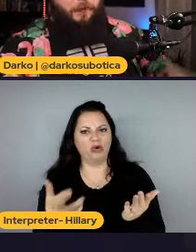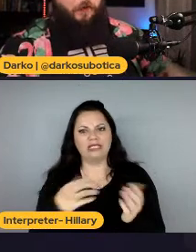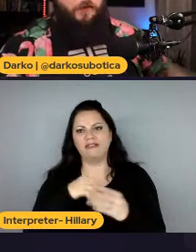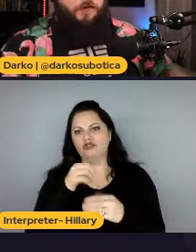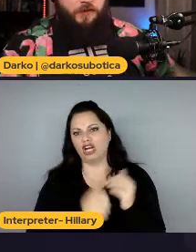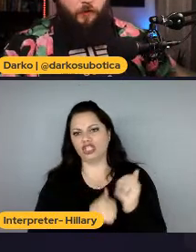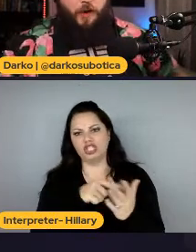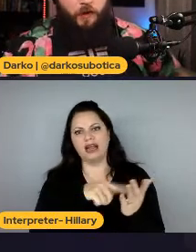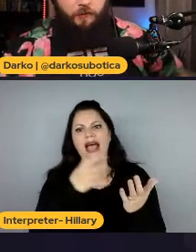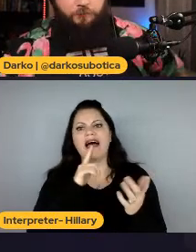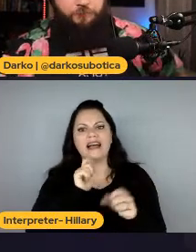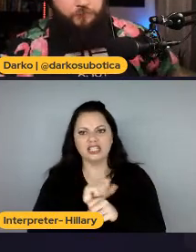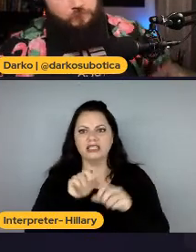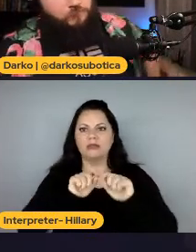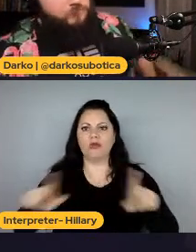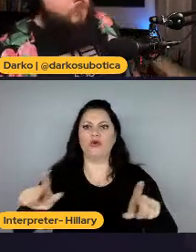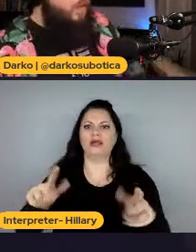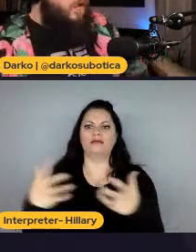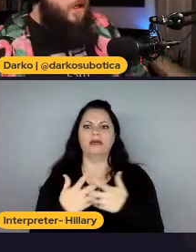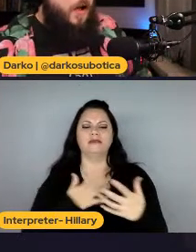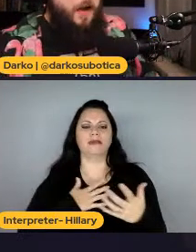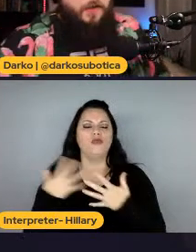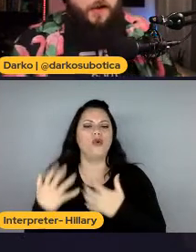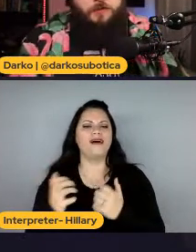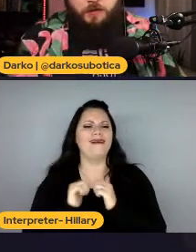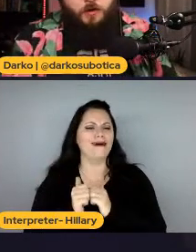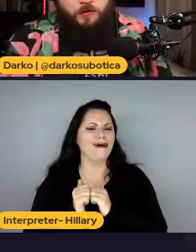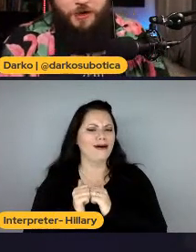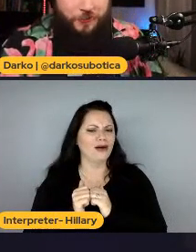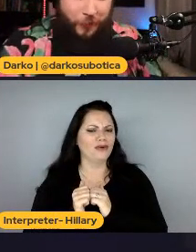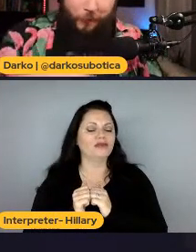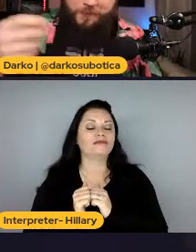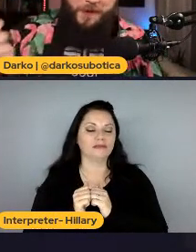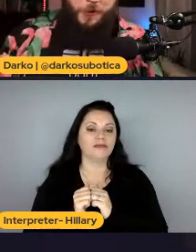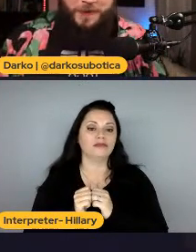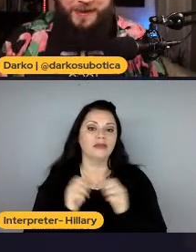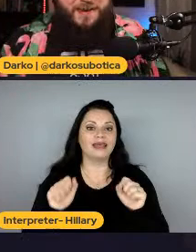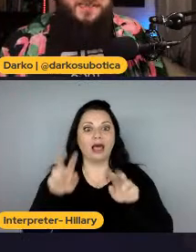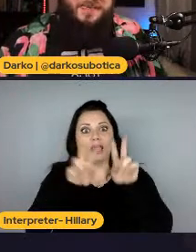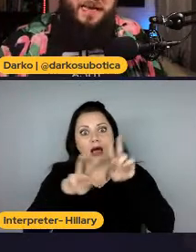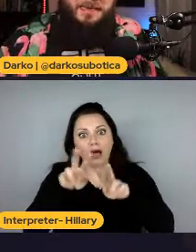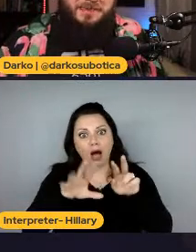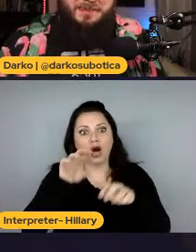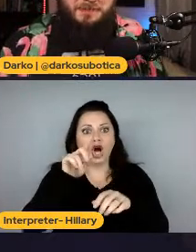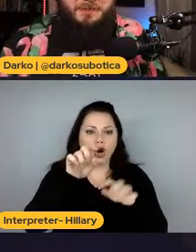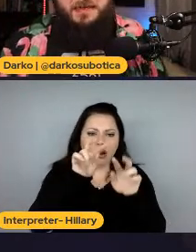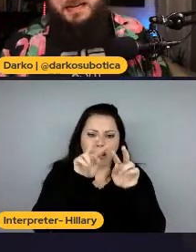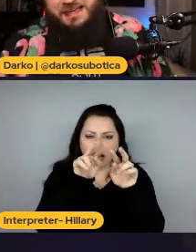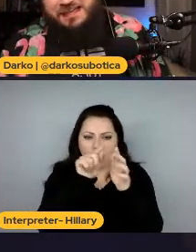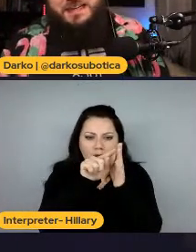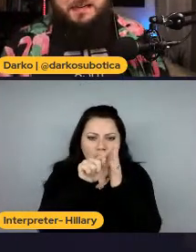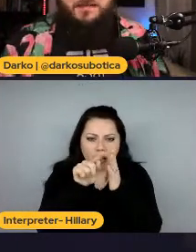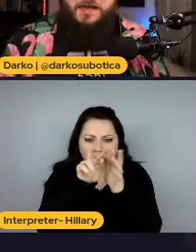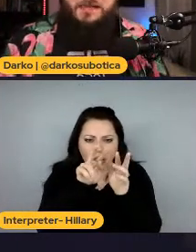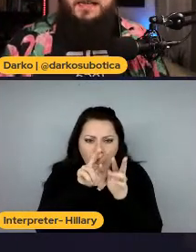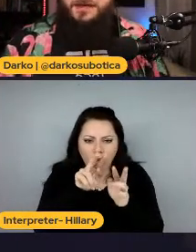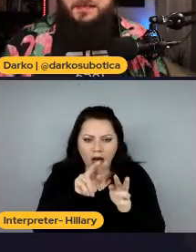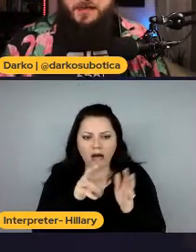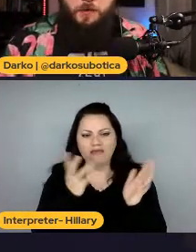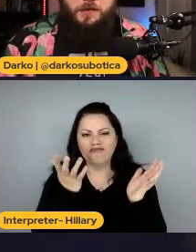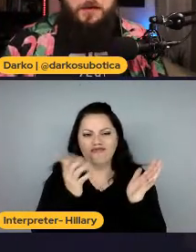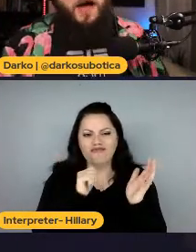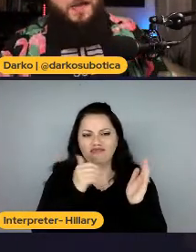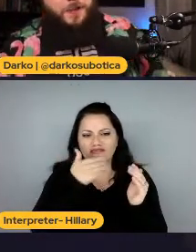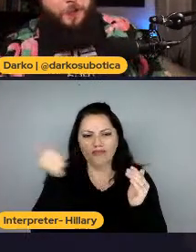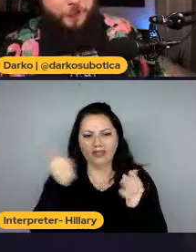actually deployed in the way I want it? I can actually, try to go over my code again and see, yeah, is this good? It's not the best